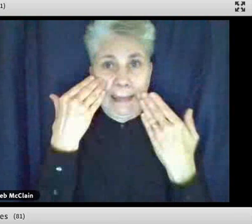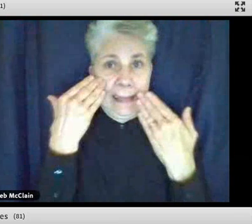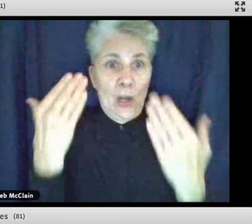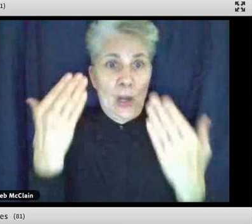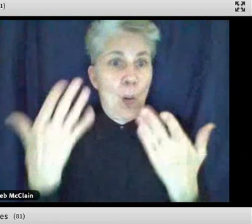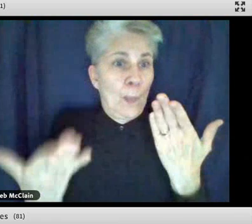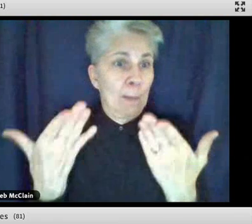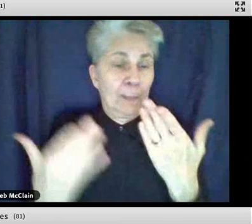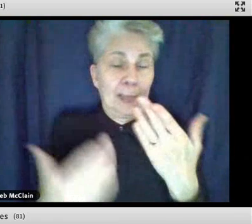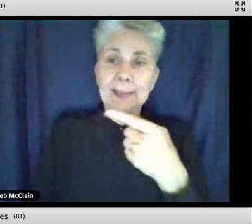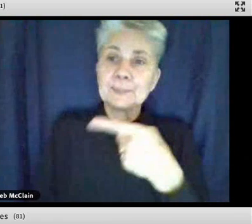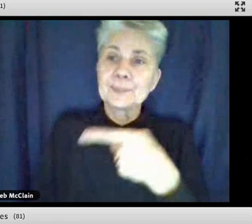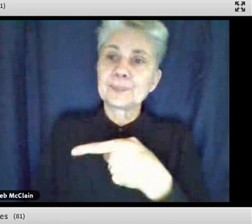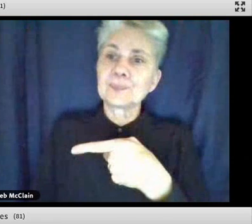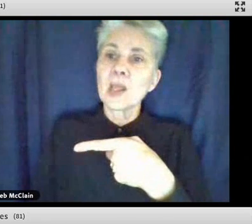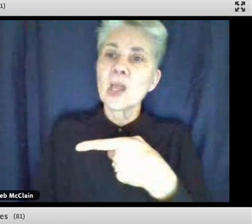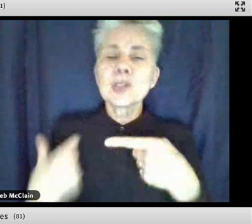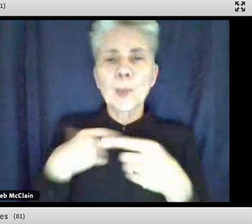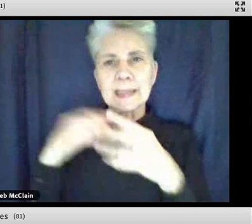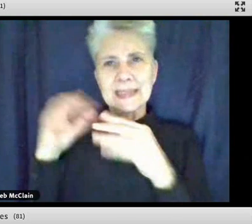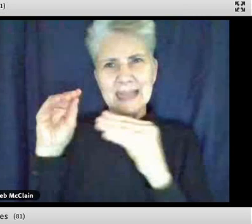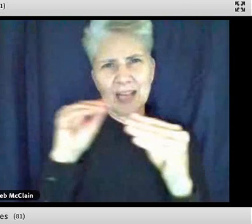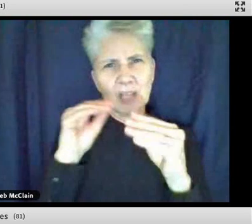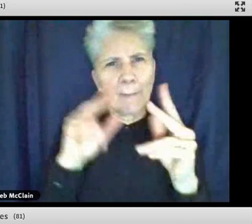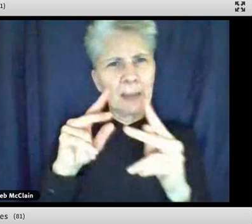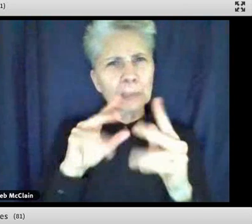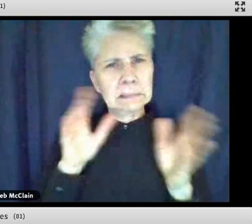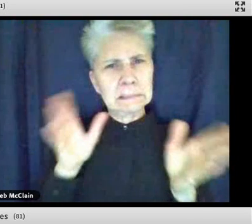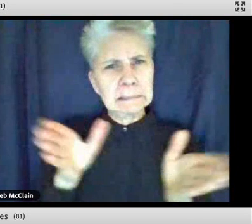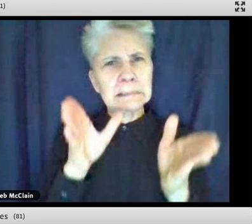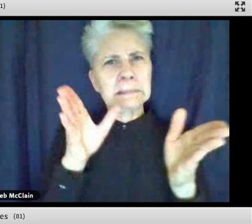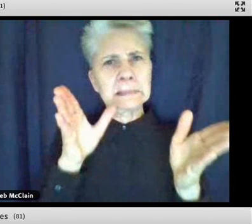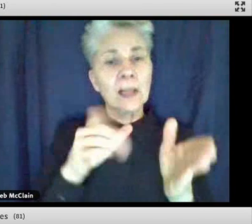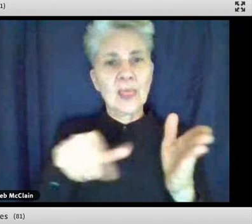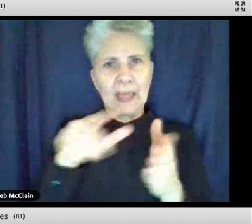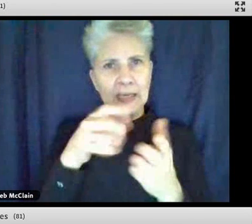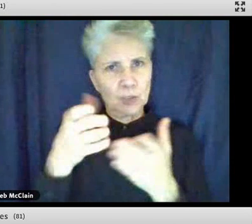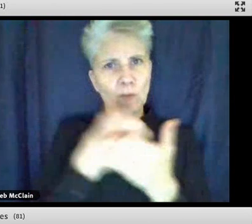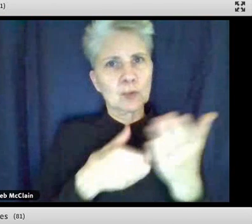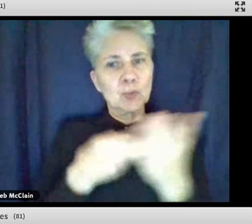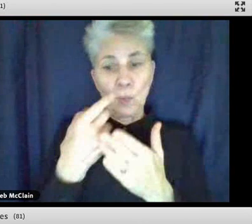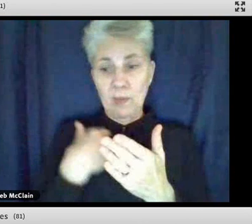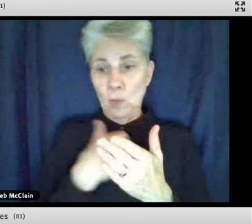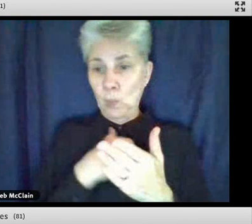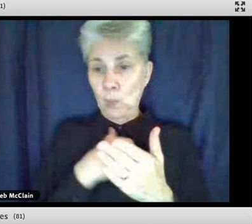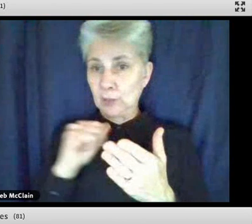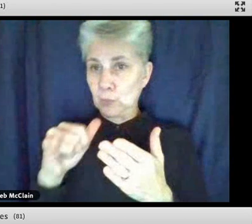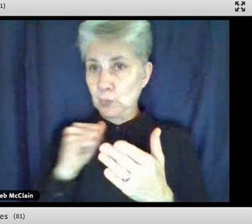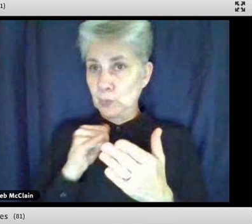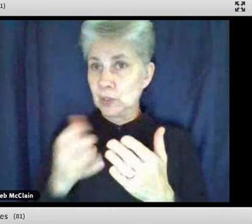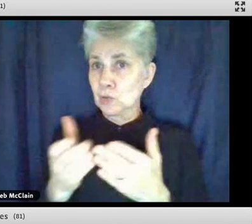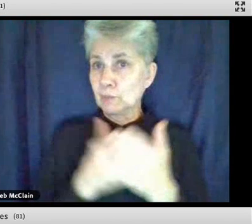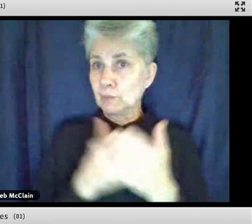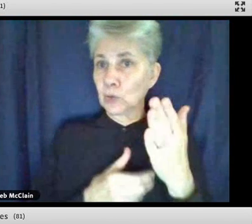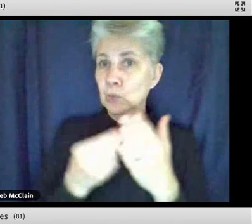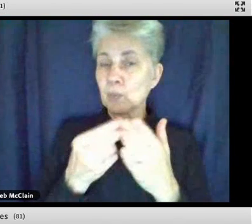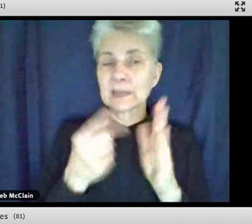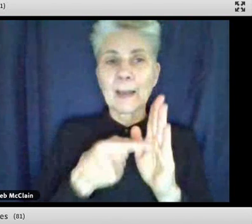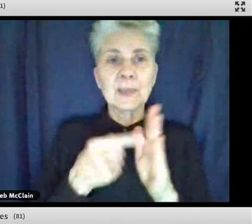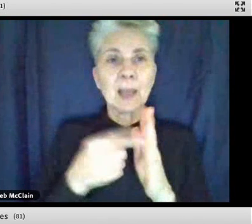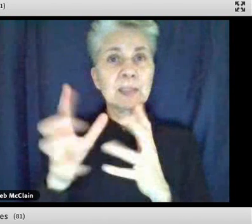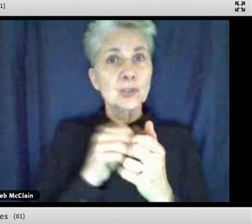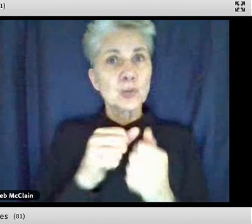So we need to educate our people. They deserve the truth. We deserve the truth. Sometimes it can destroy credibility, especially